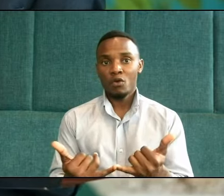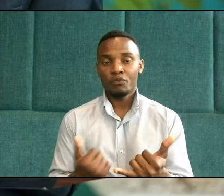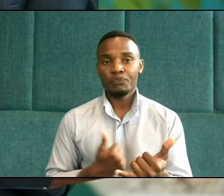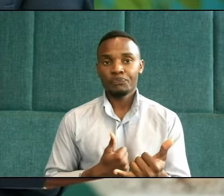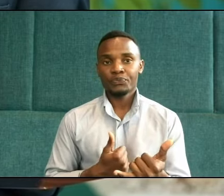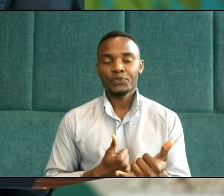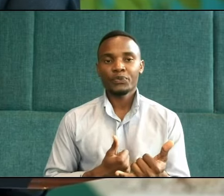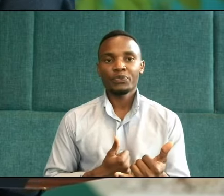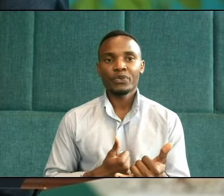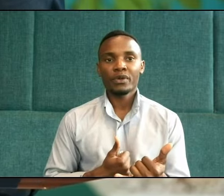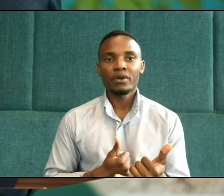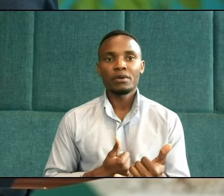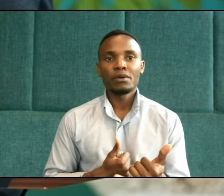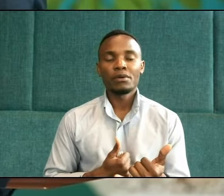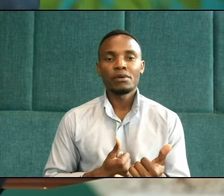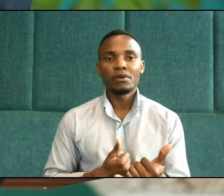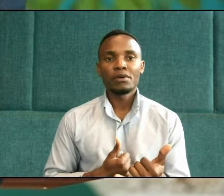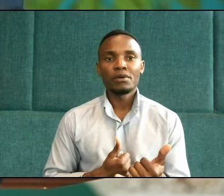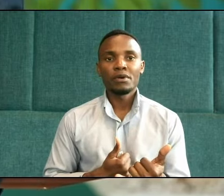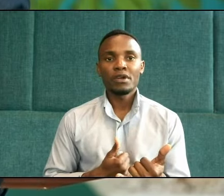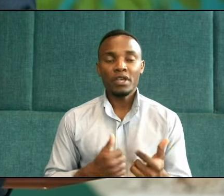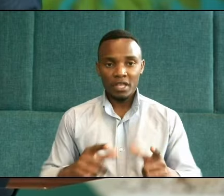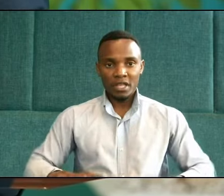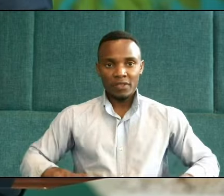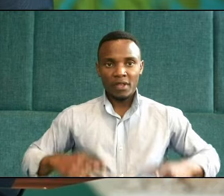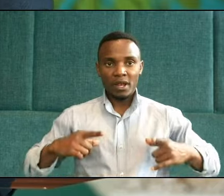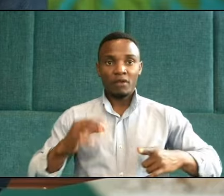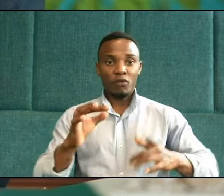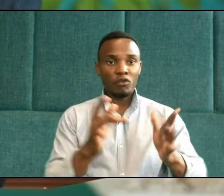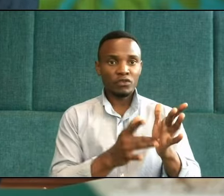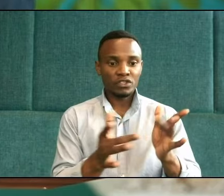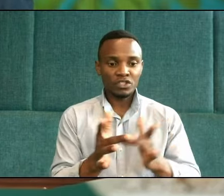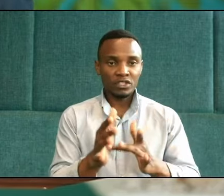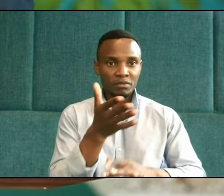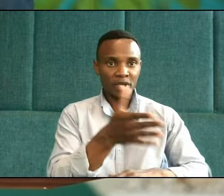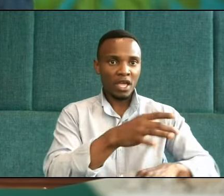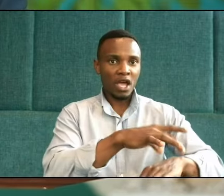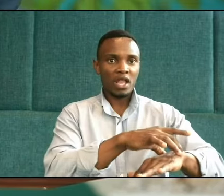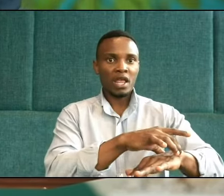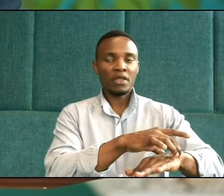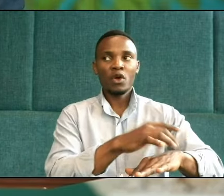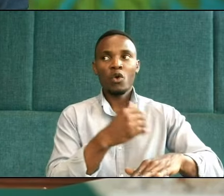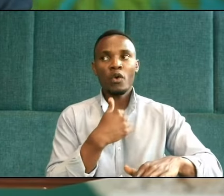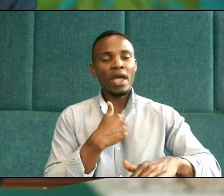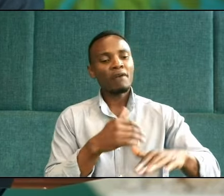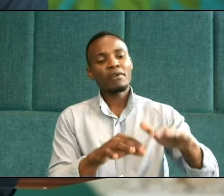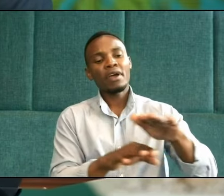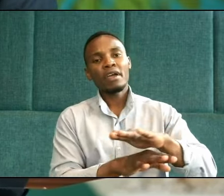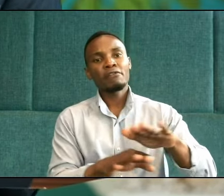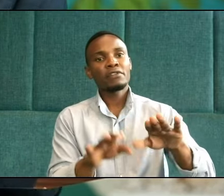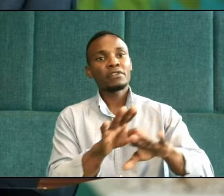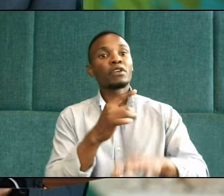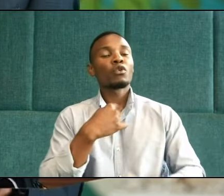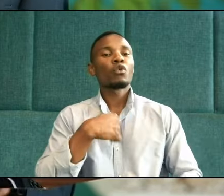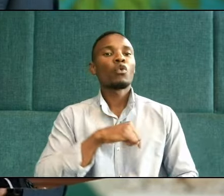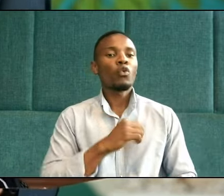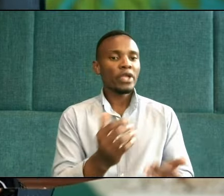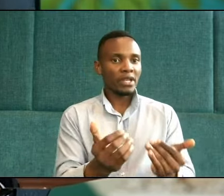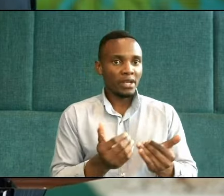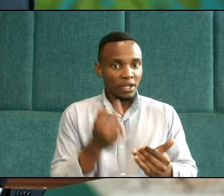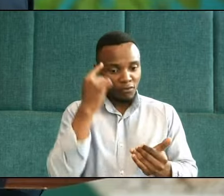life which he lived in this world, there is all what you need to live in